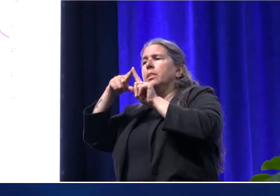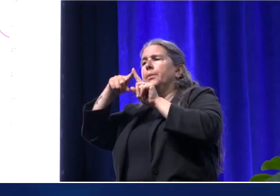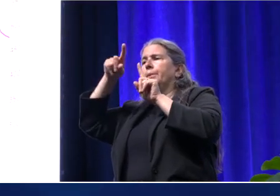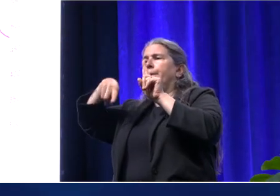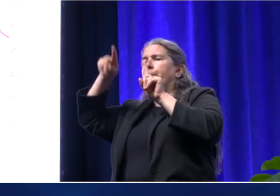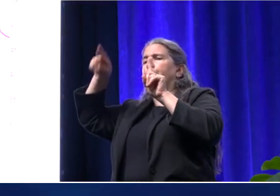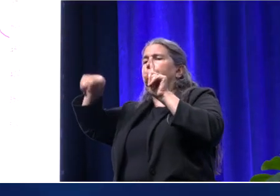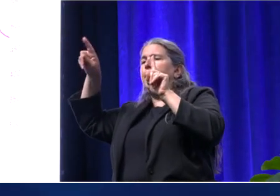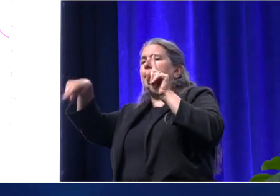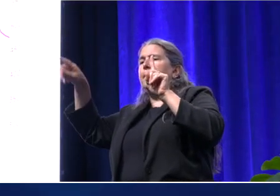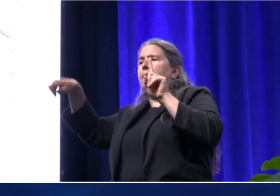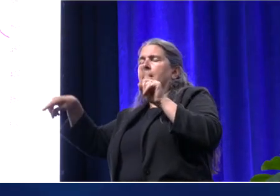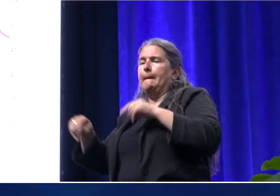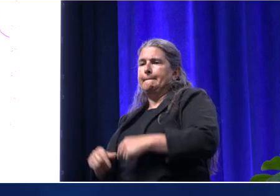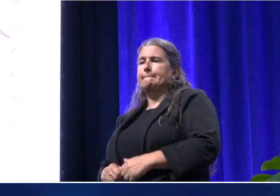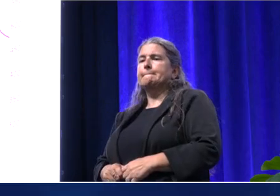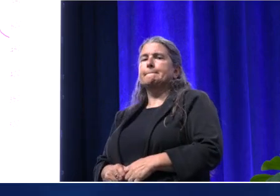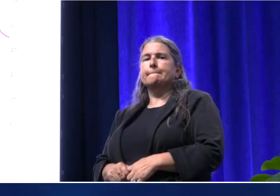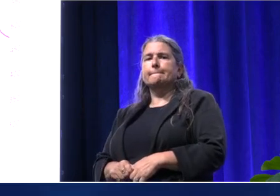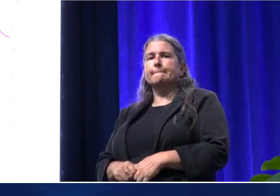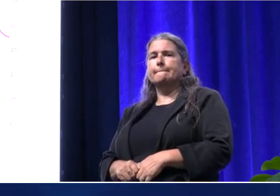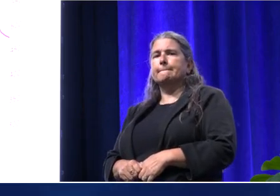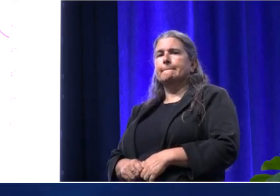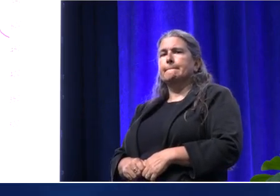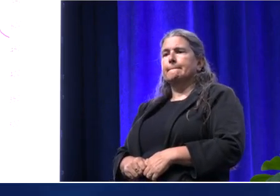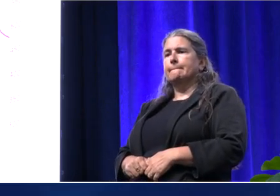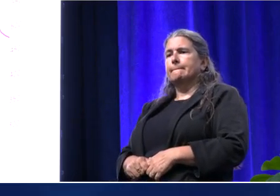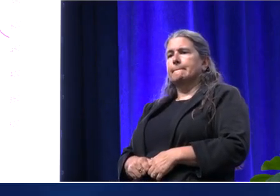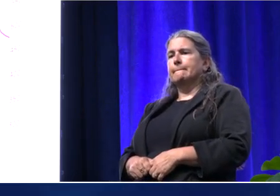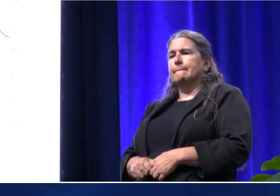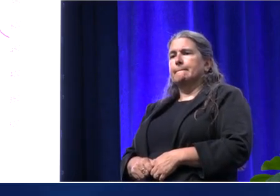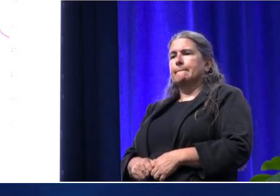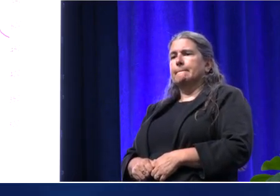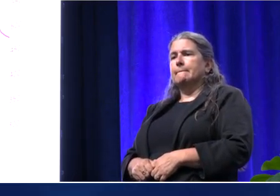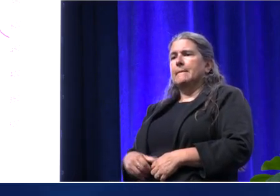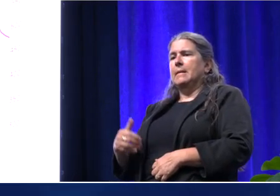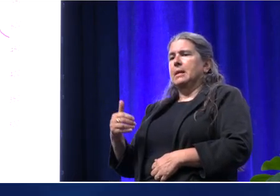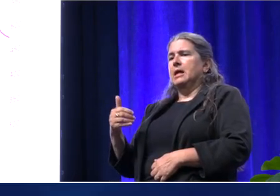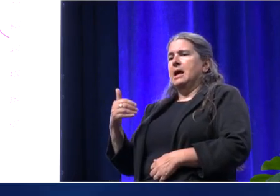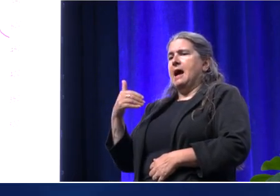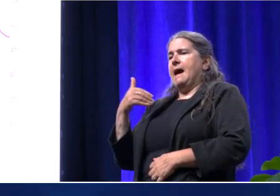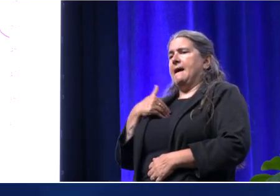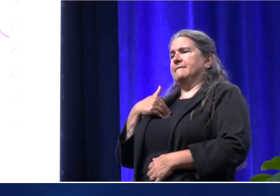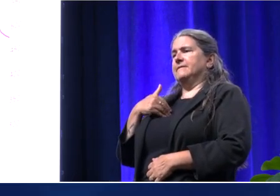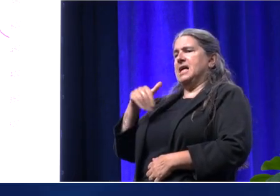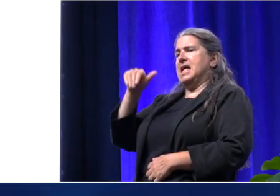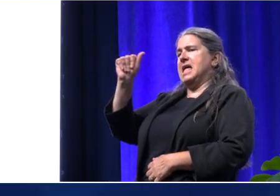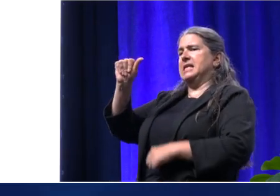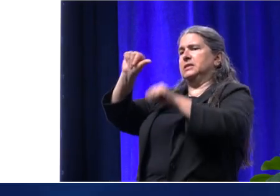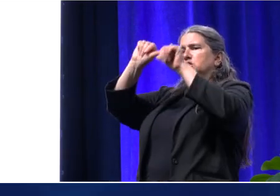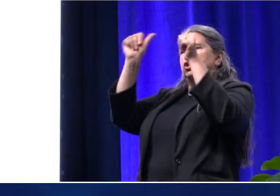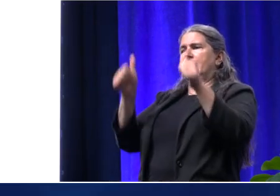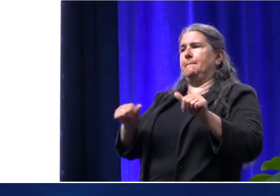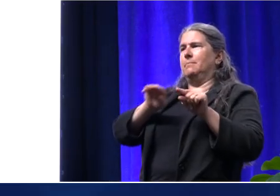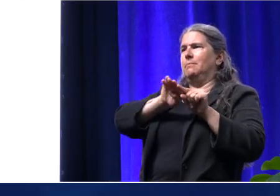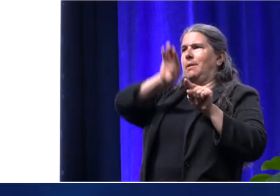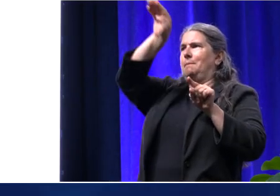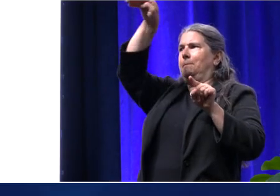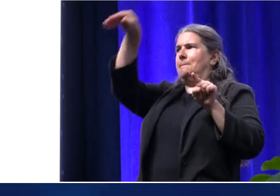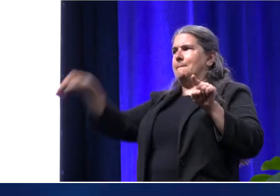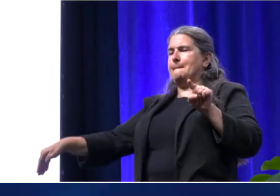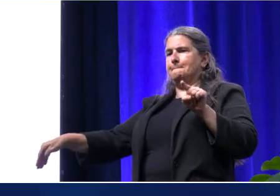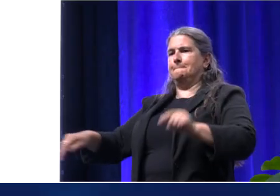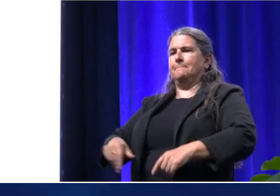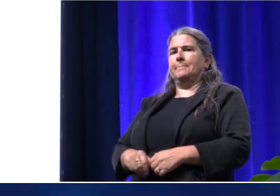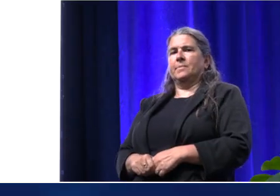okay? So Maine has what I call an A-shape overdose recovery curve. And so these are the